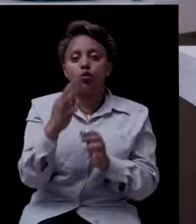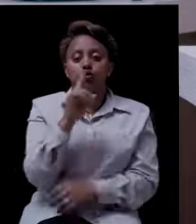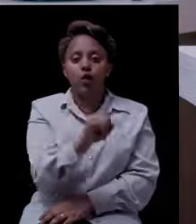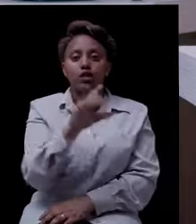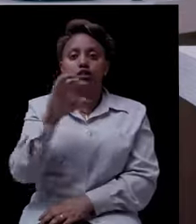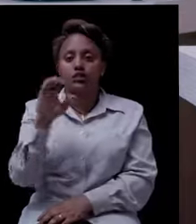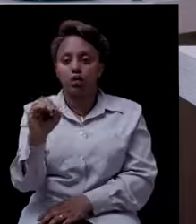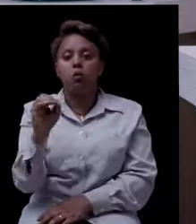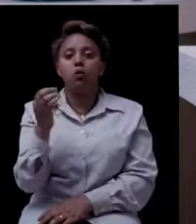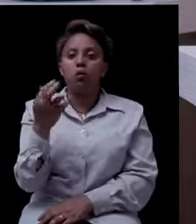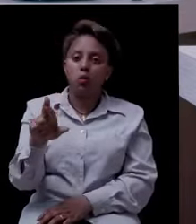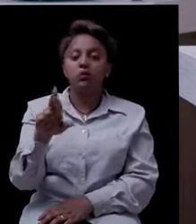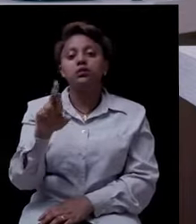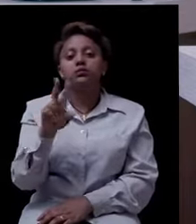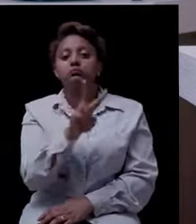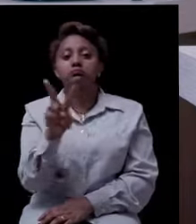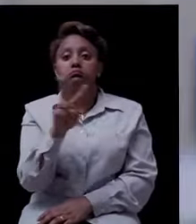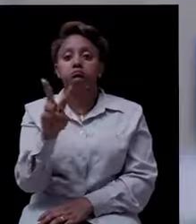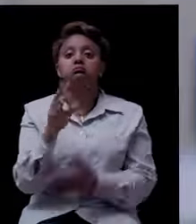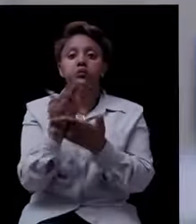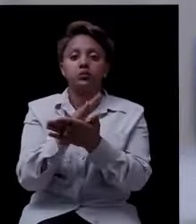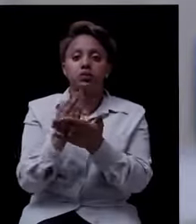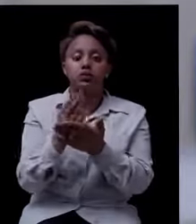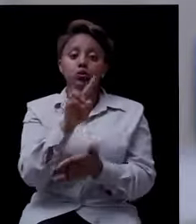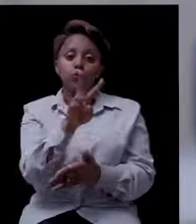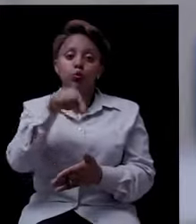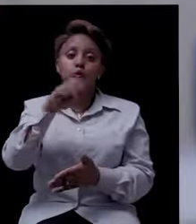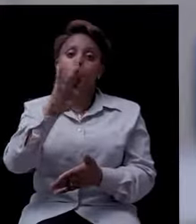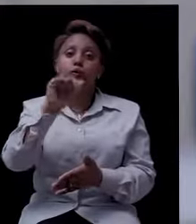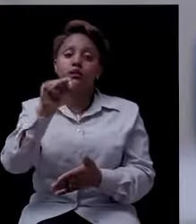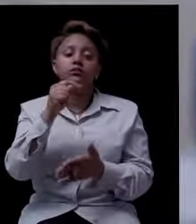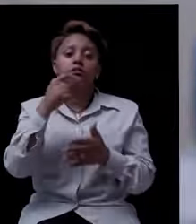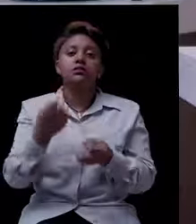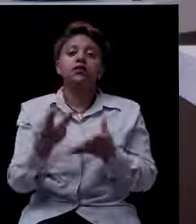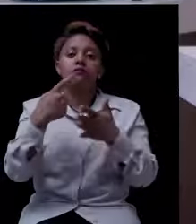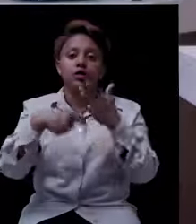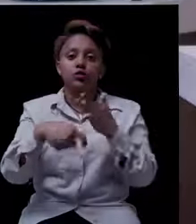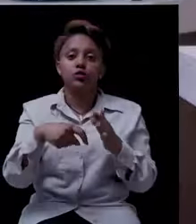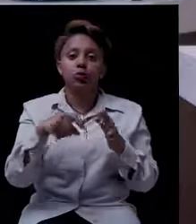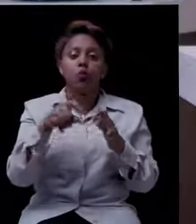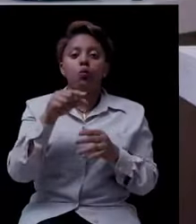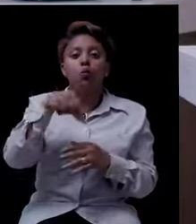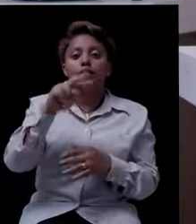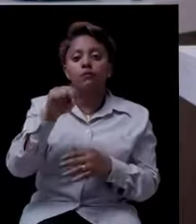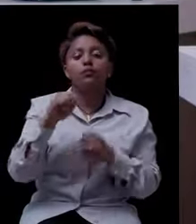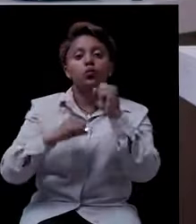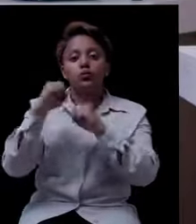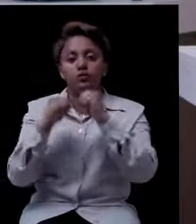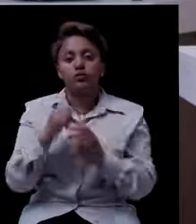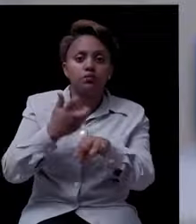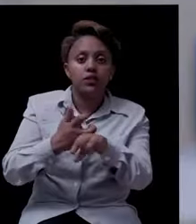1, 0, or some value in between. Two qubits can hold even more values. Here are some of the advantages of